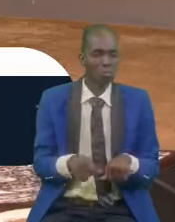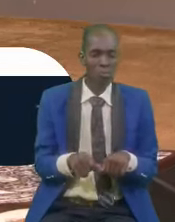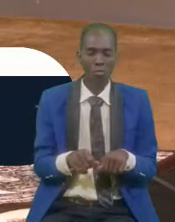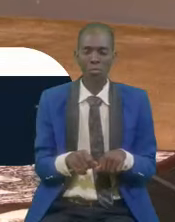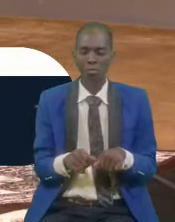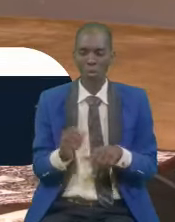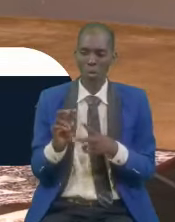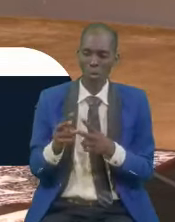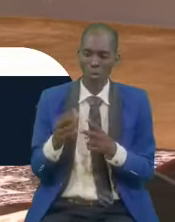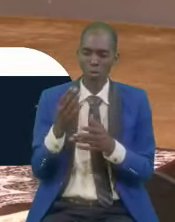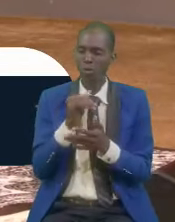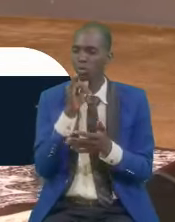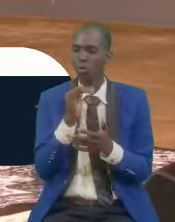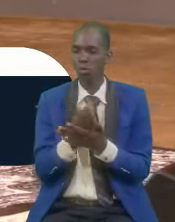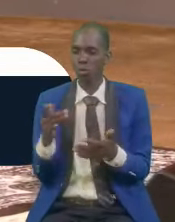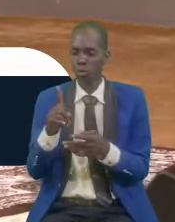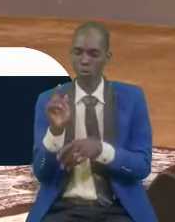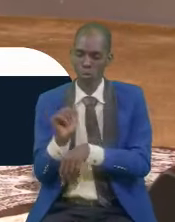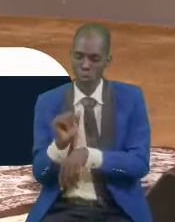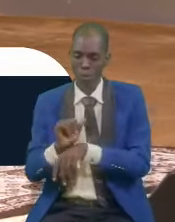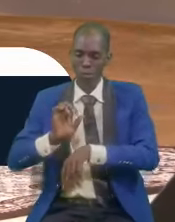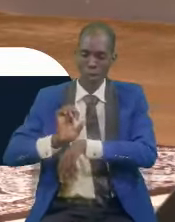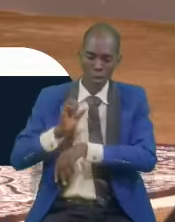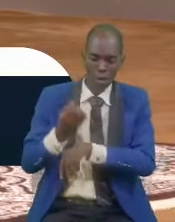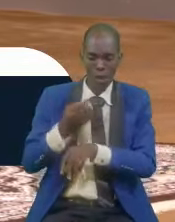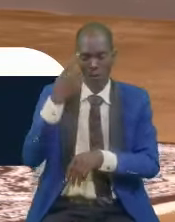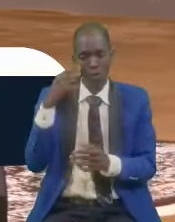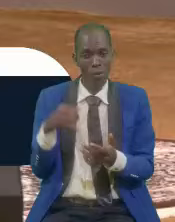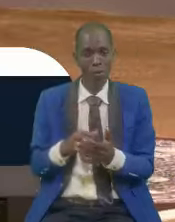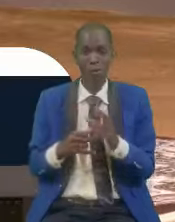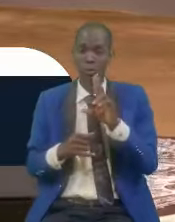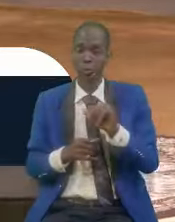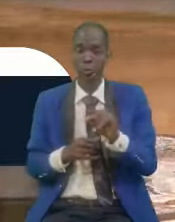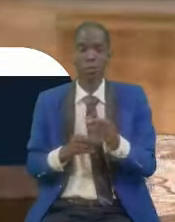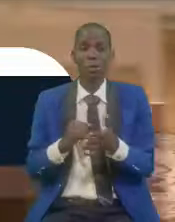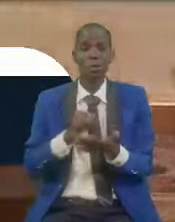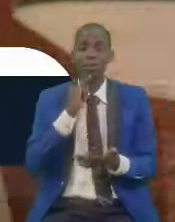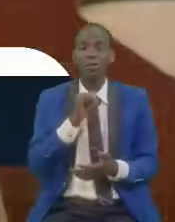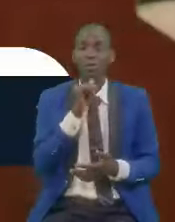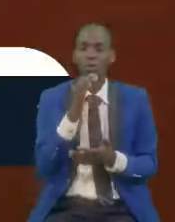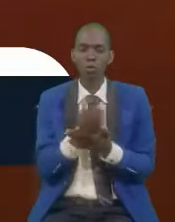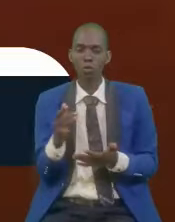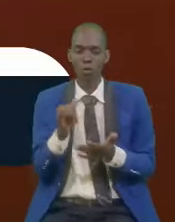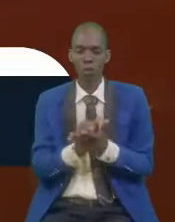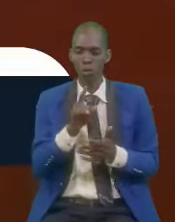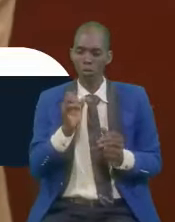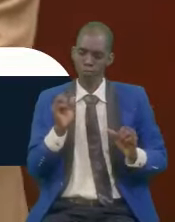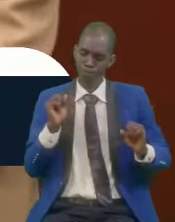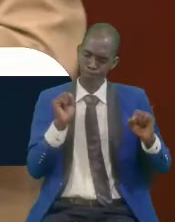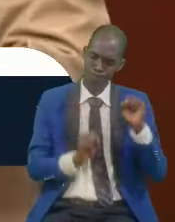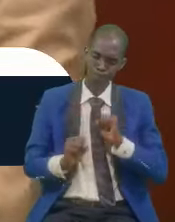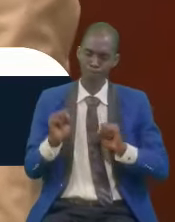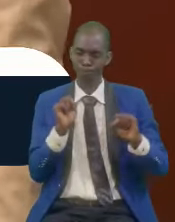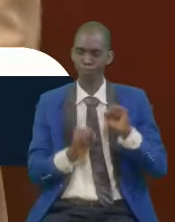for. It's not something you merit. It's not something you strive to